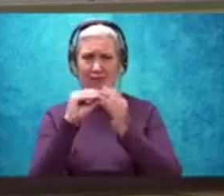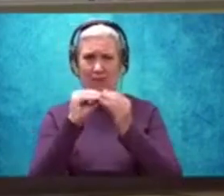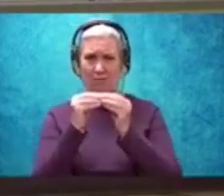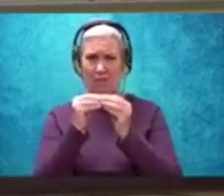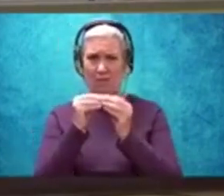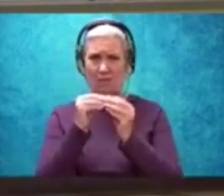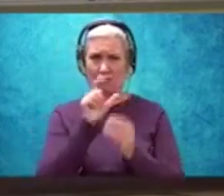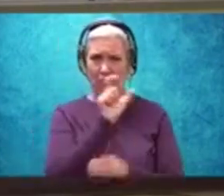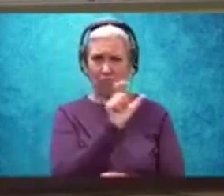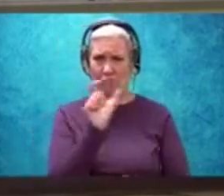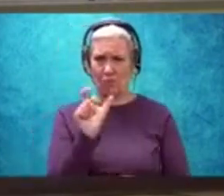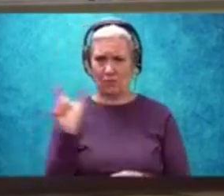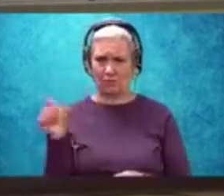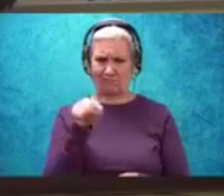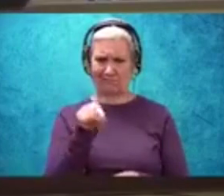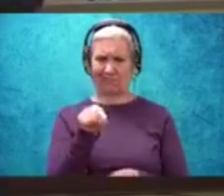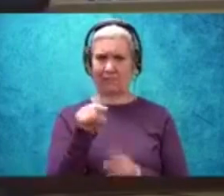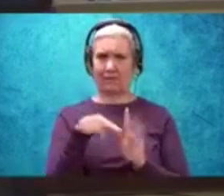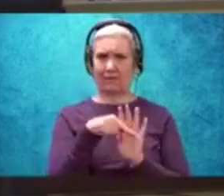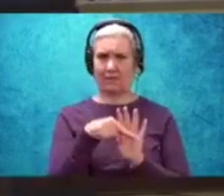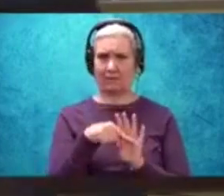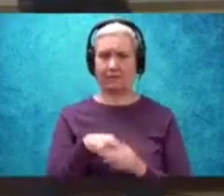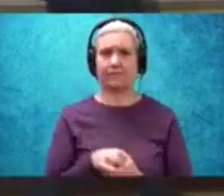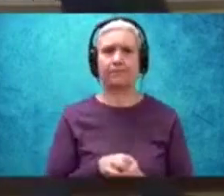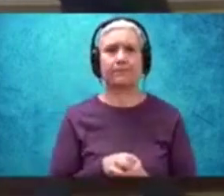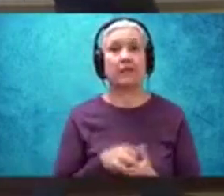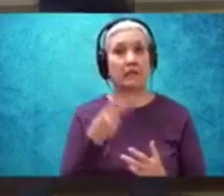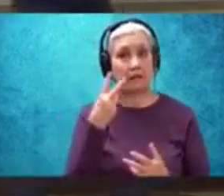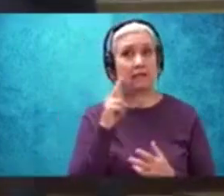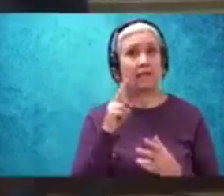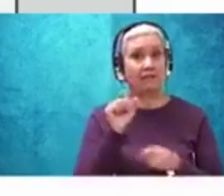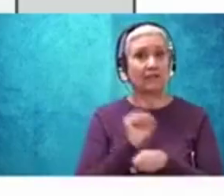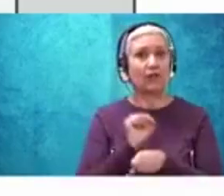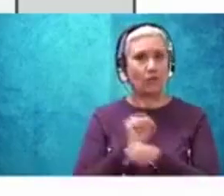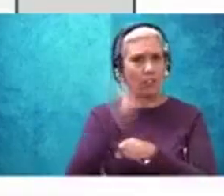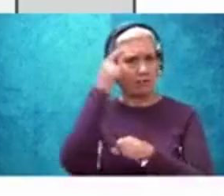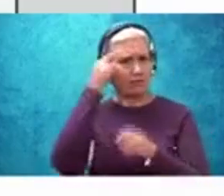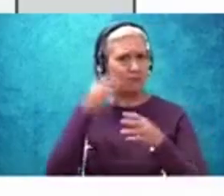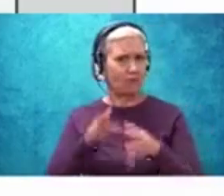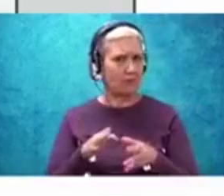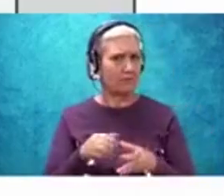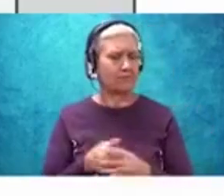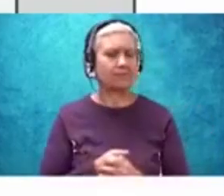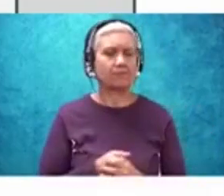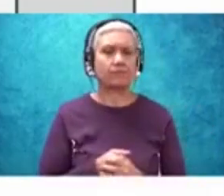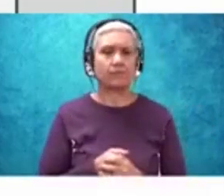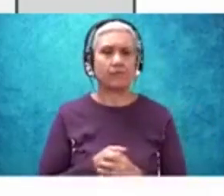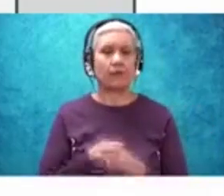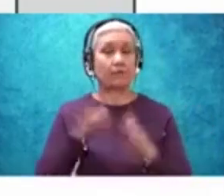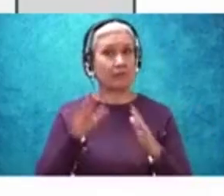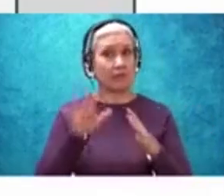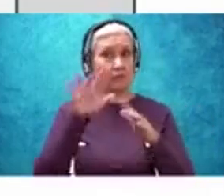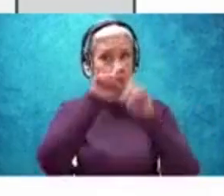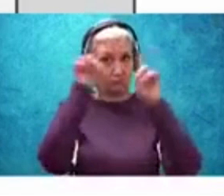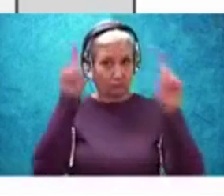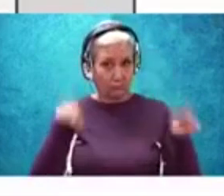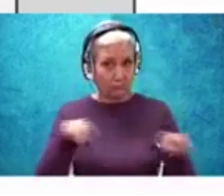this strategy and does this structure still work? Well, let's find out. If I'm looking at the area model still,